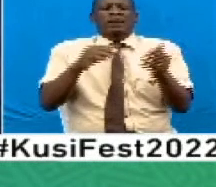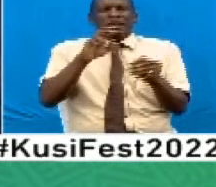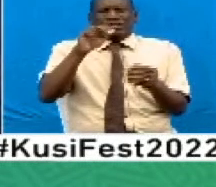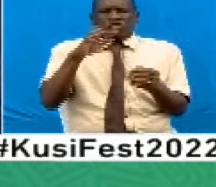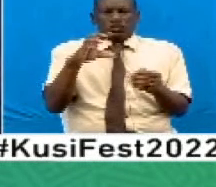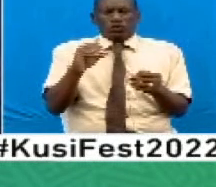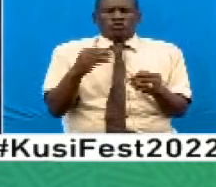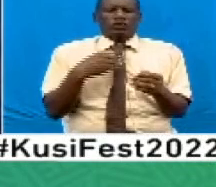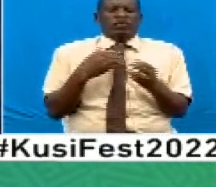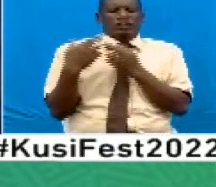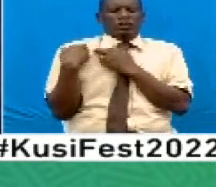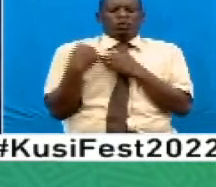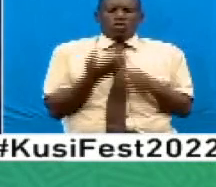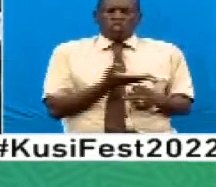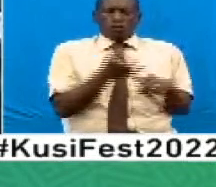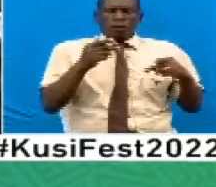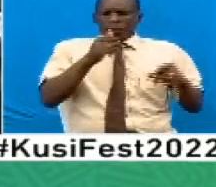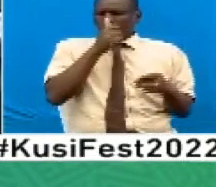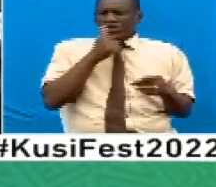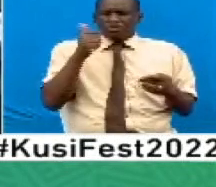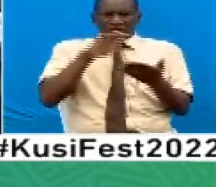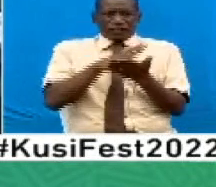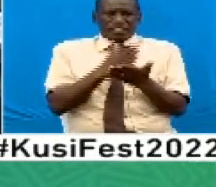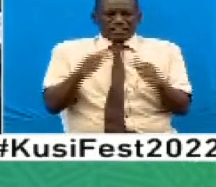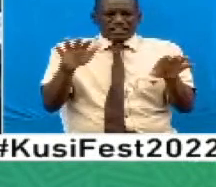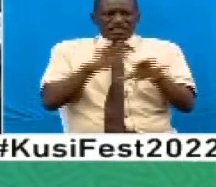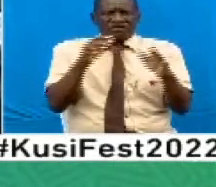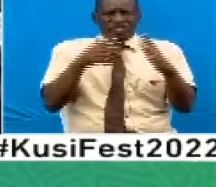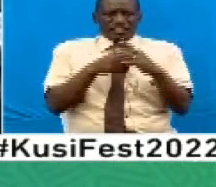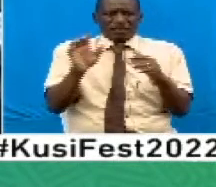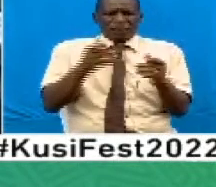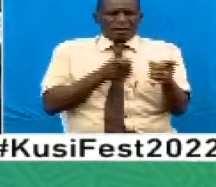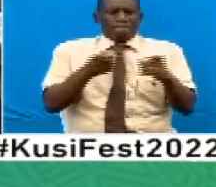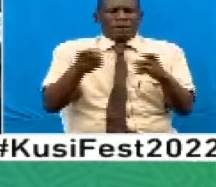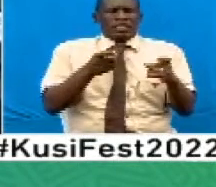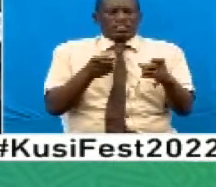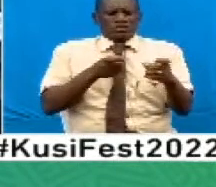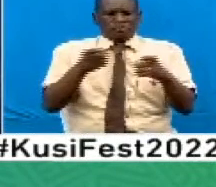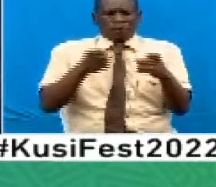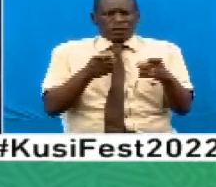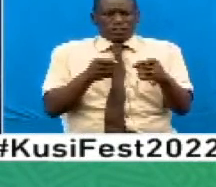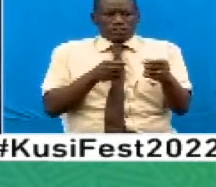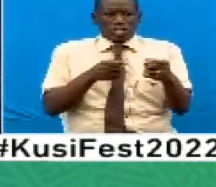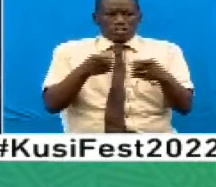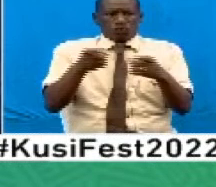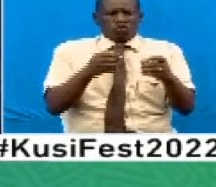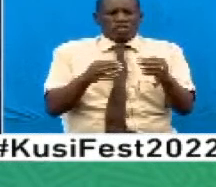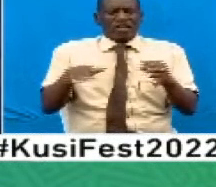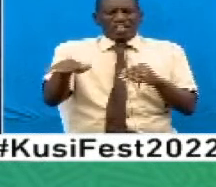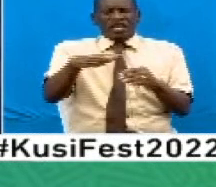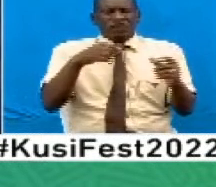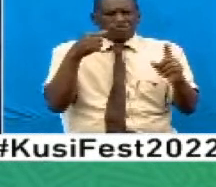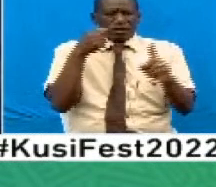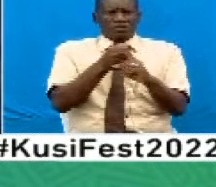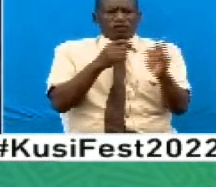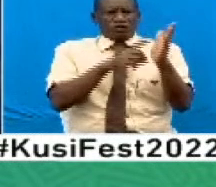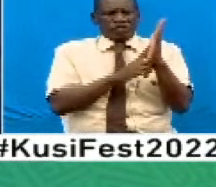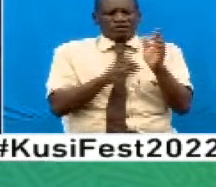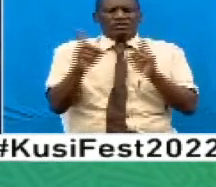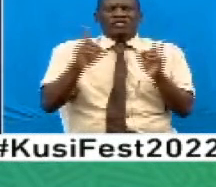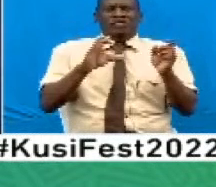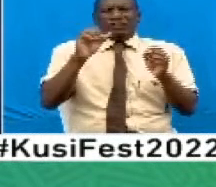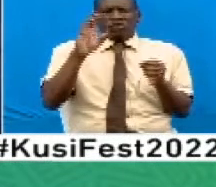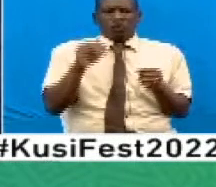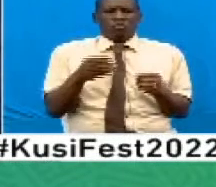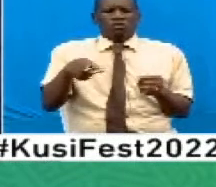play. For those of us in private sector, it all begins by managing and mitigating our environmental impact. For example, at Safaricom,